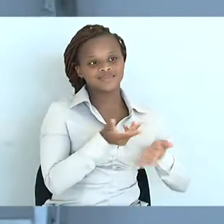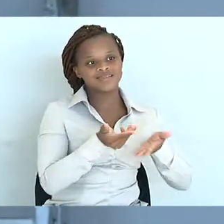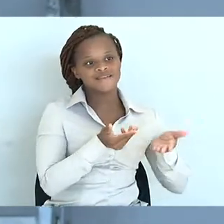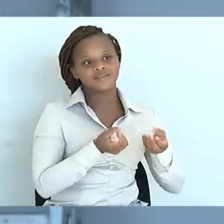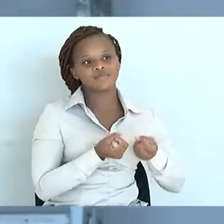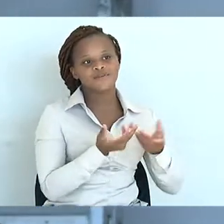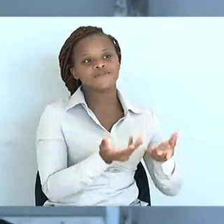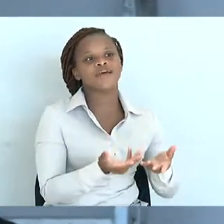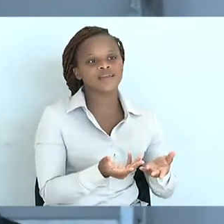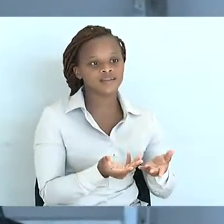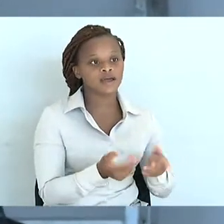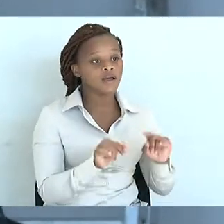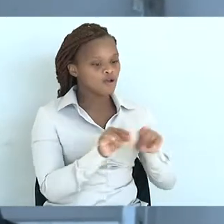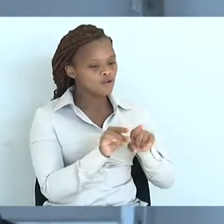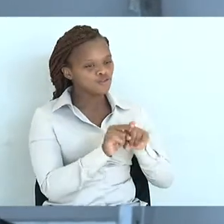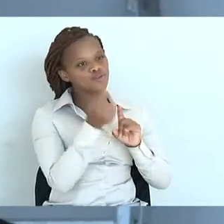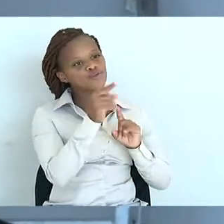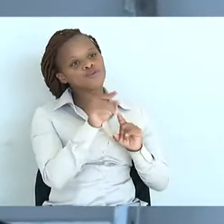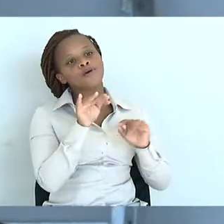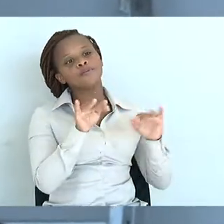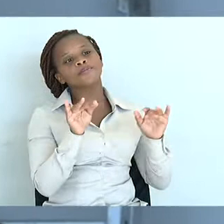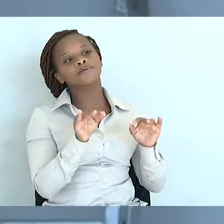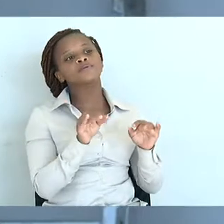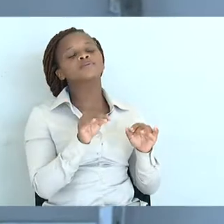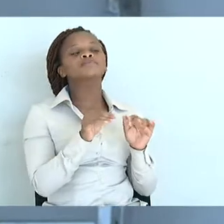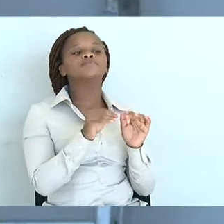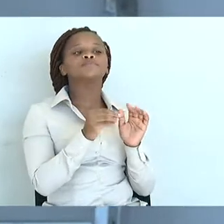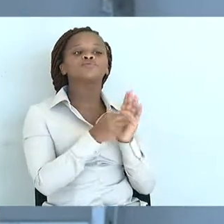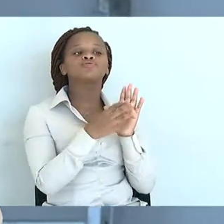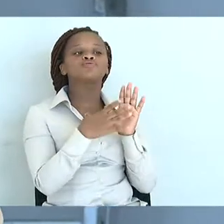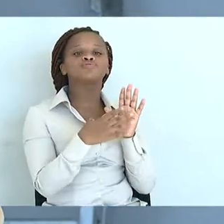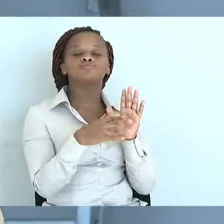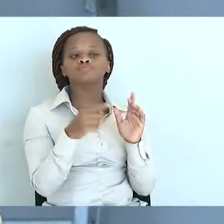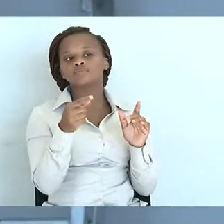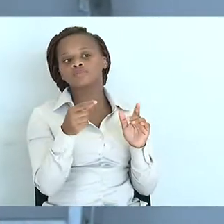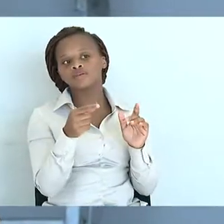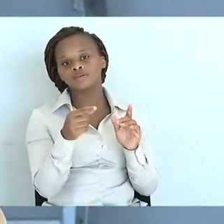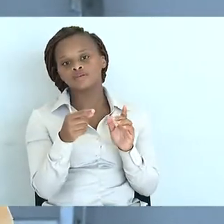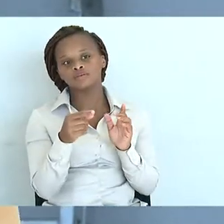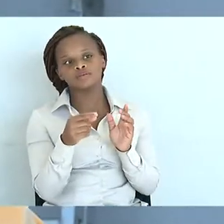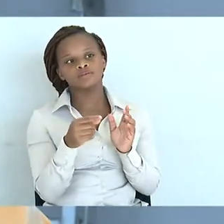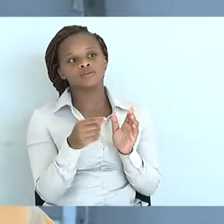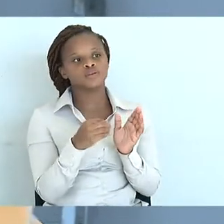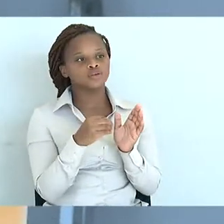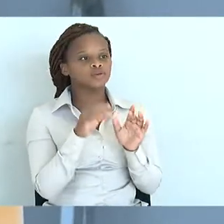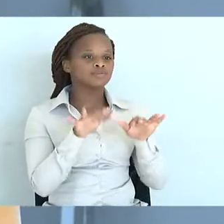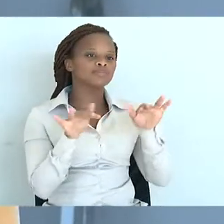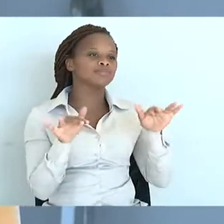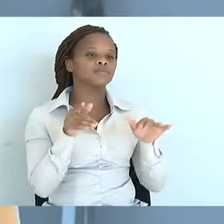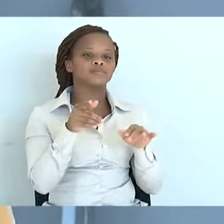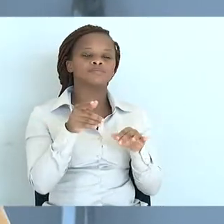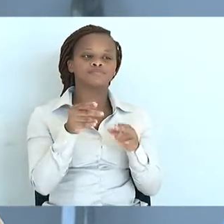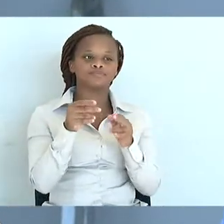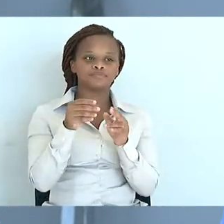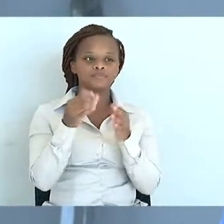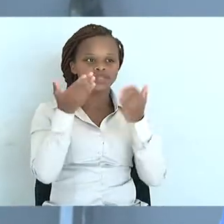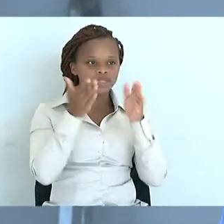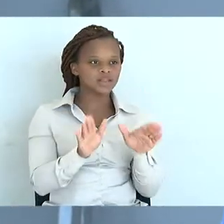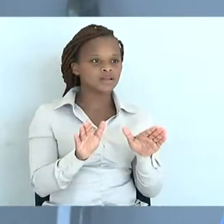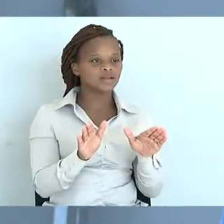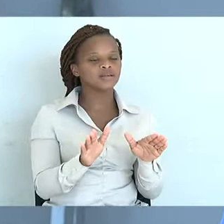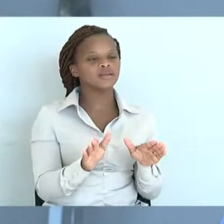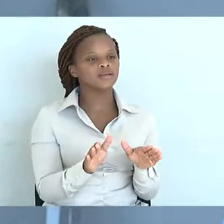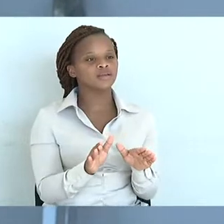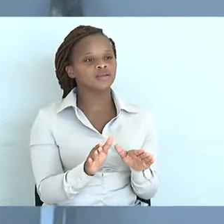if kuyi-learnership. Nakuma skills kwenzeka into enjalo uma i-government ifuna ukuthi